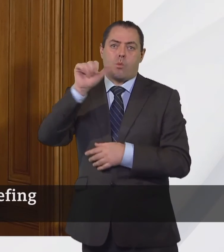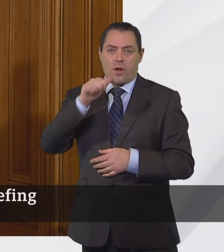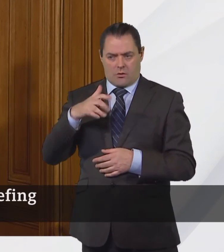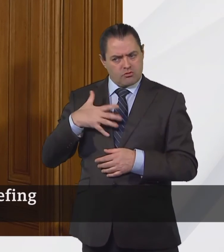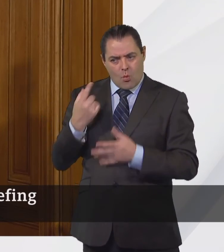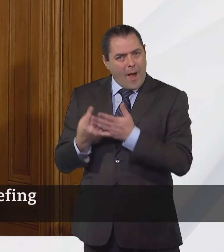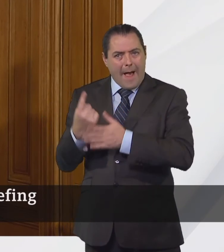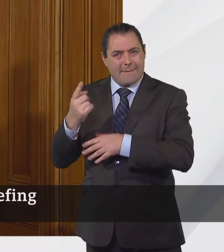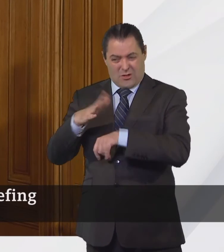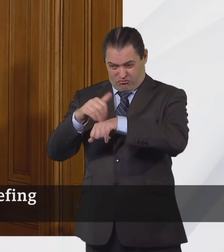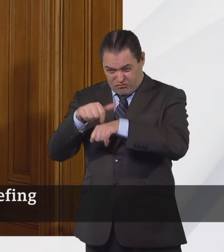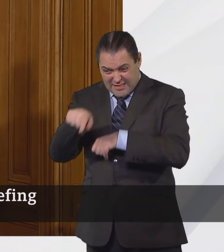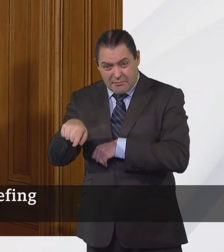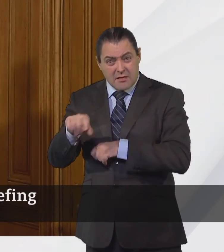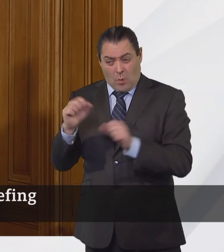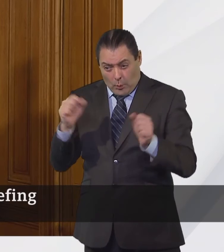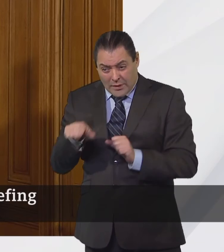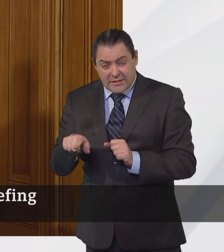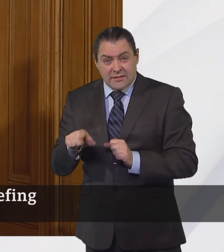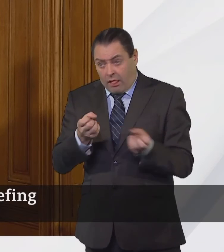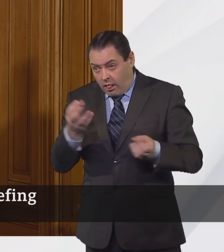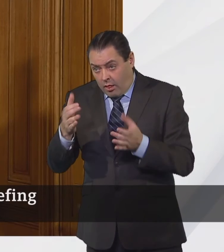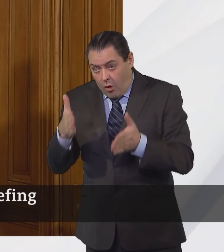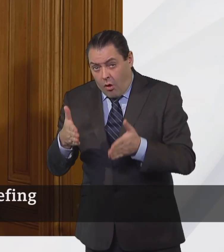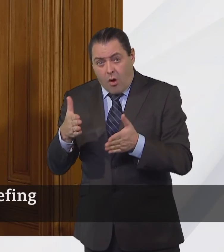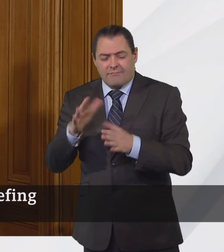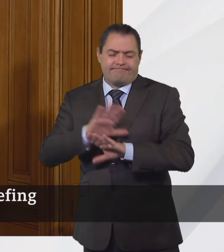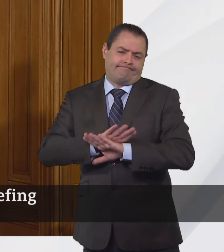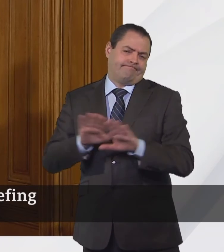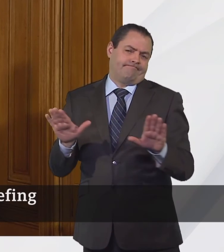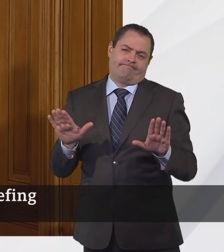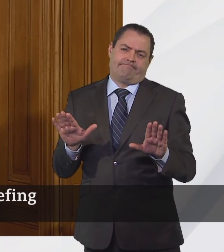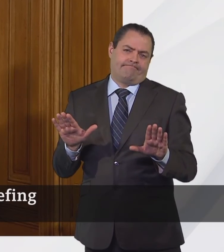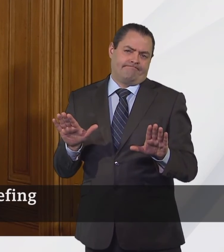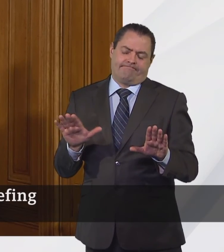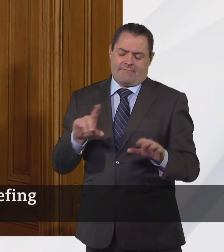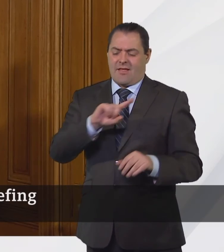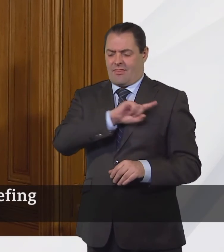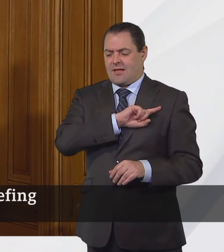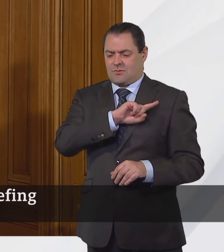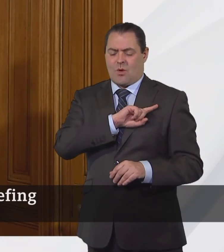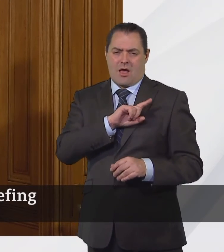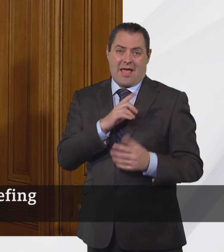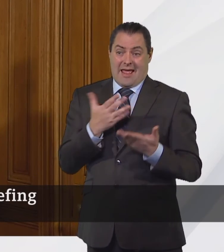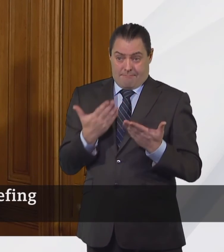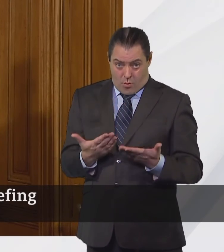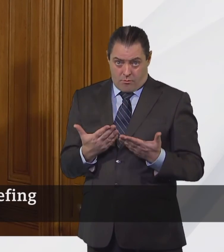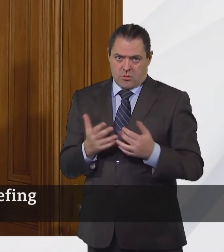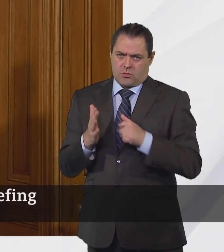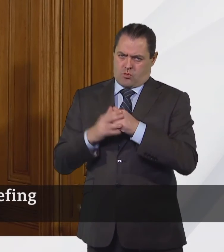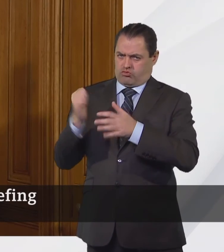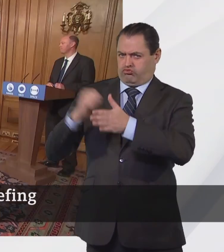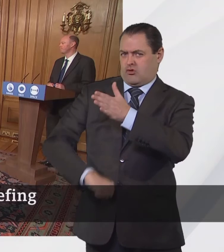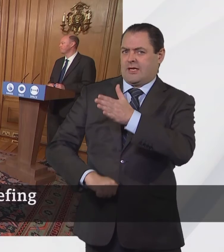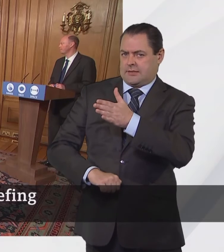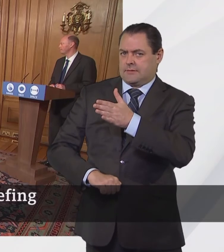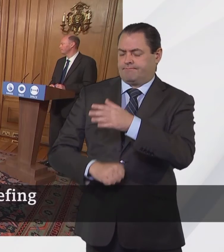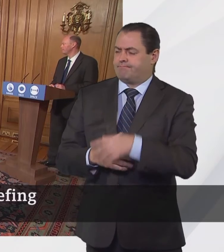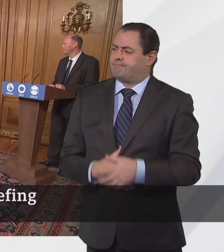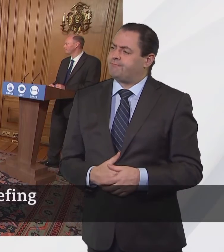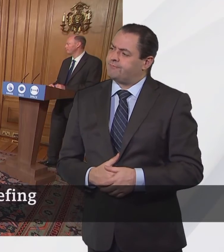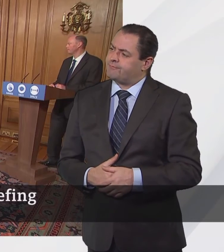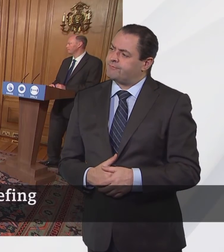going into the worst time of the NHS, unless you're very confident indeed. So that's the reason that this particular approach has been taken. And I